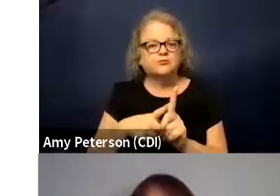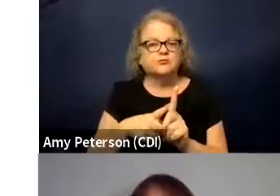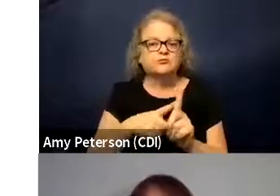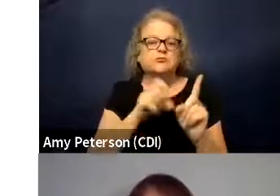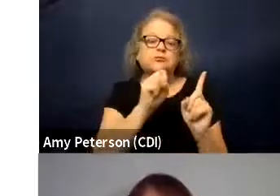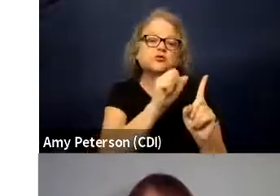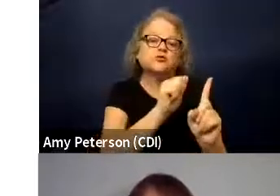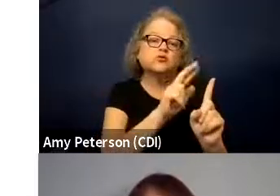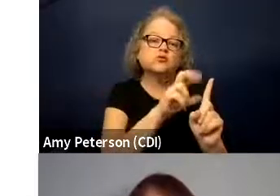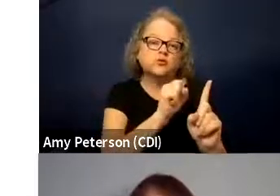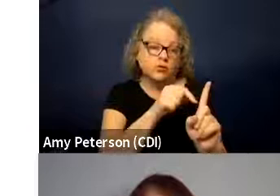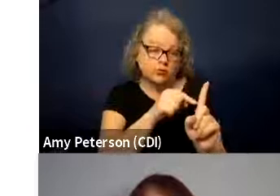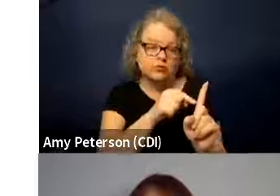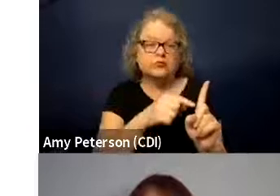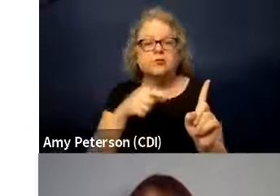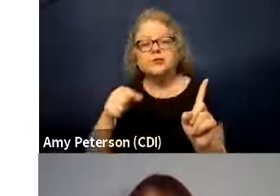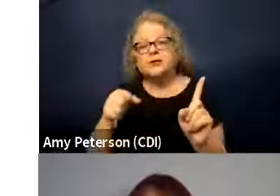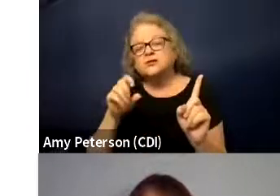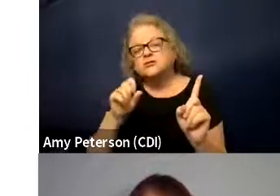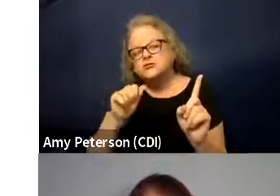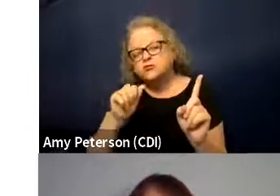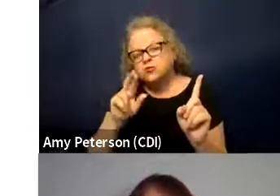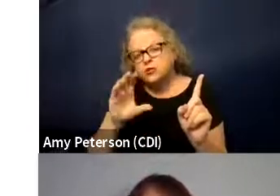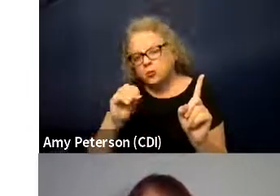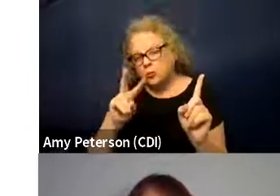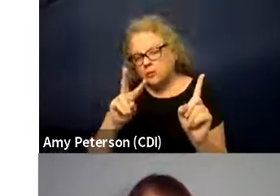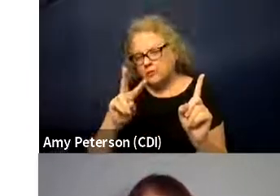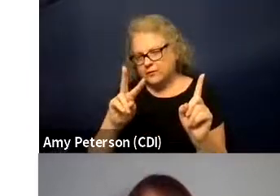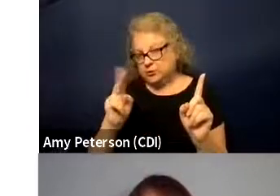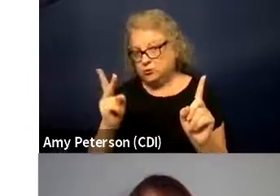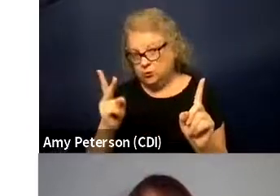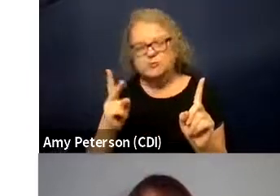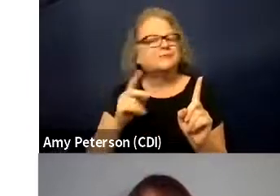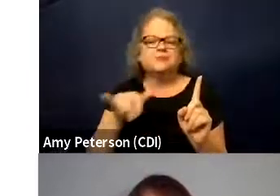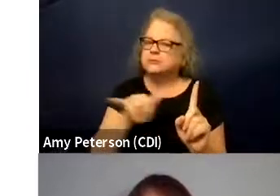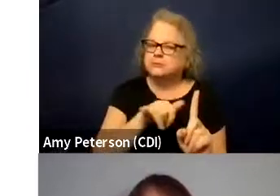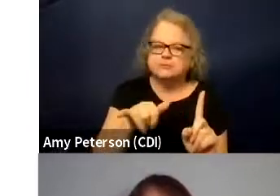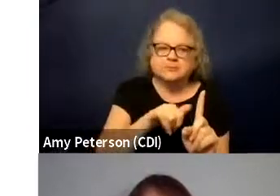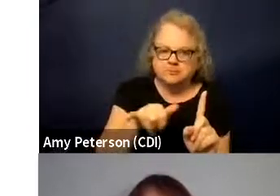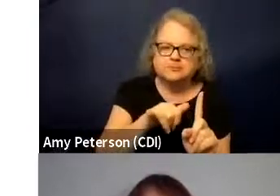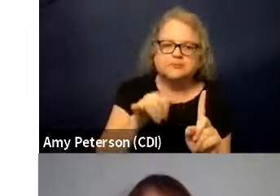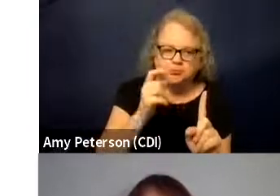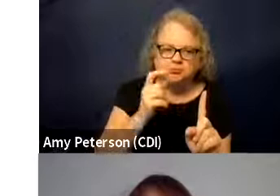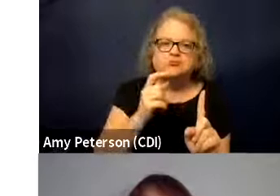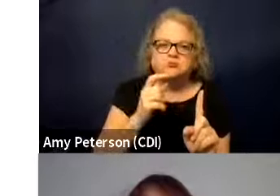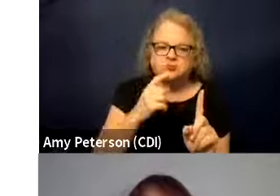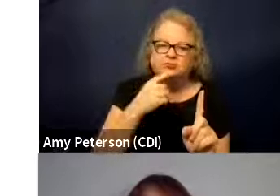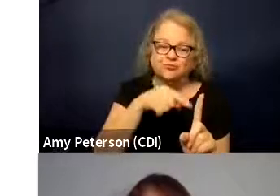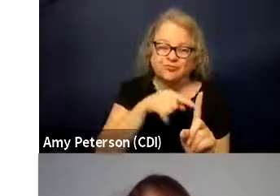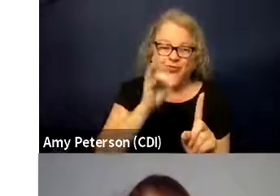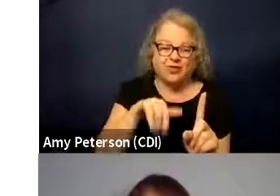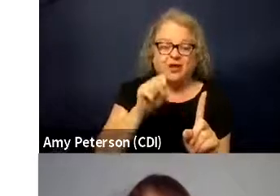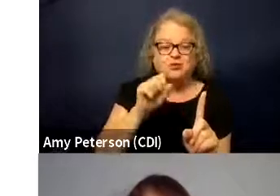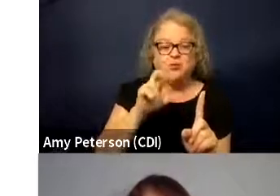About 8,000 people were infected and 800 died. There were cases in the